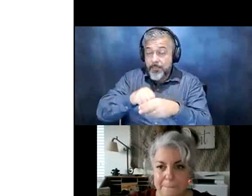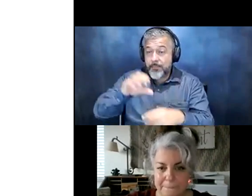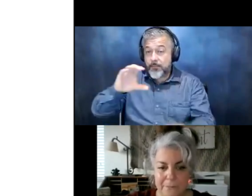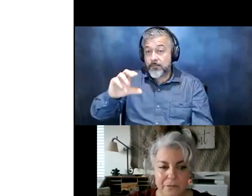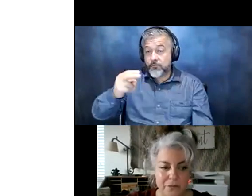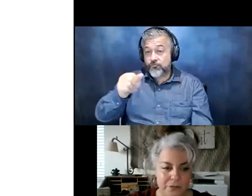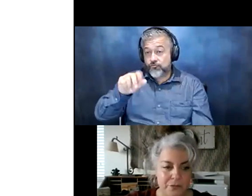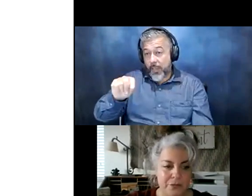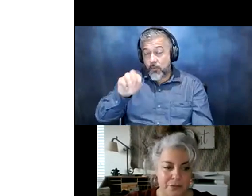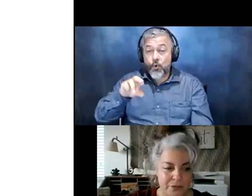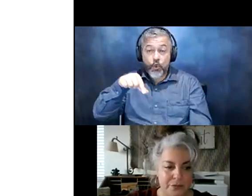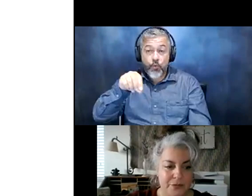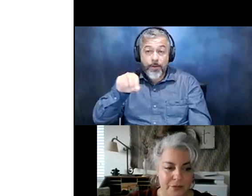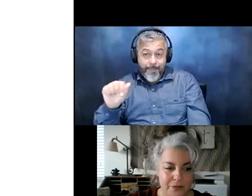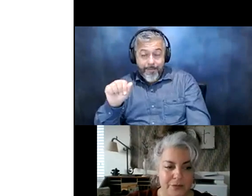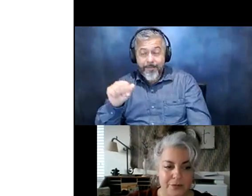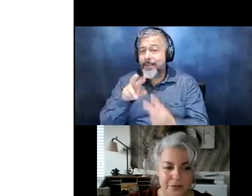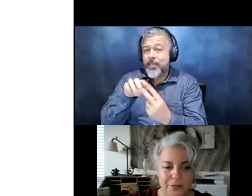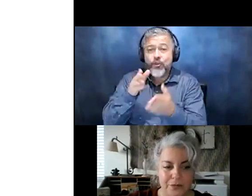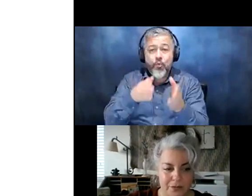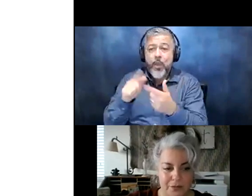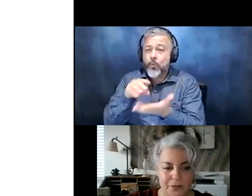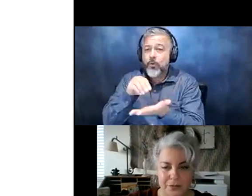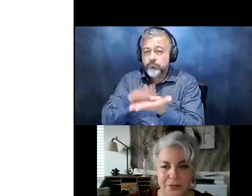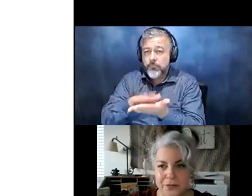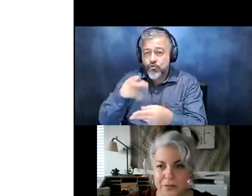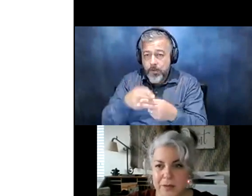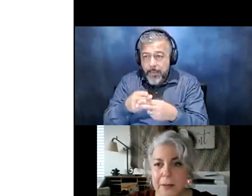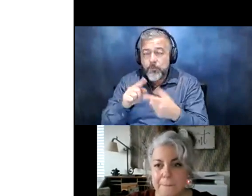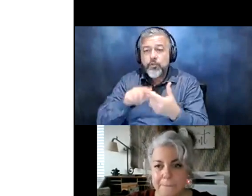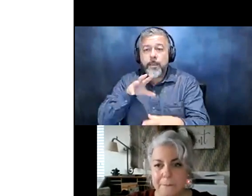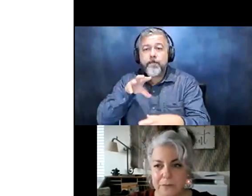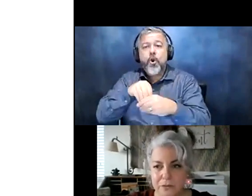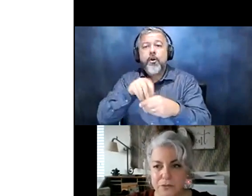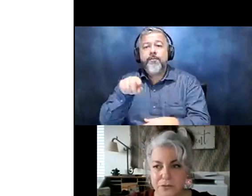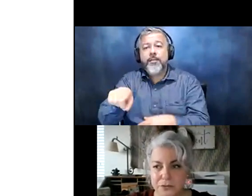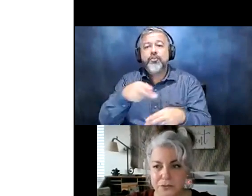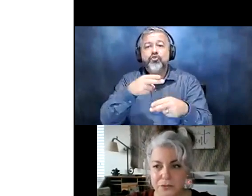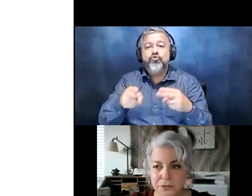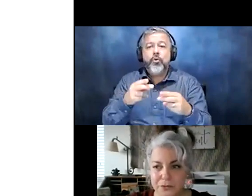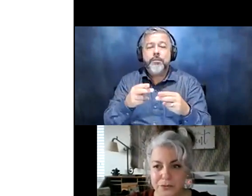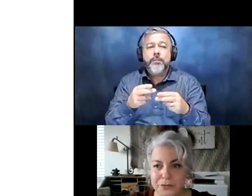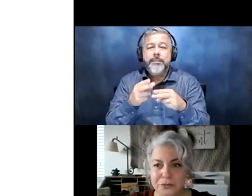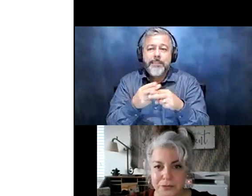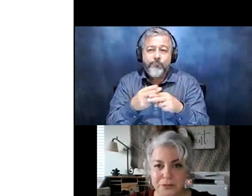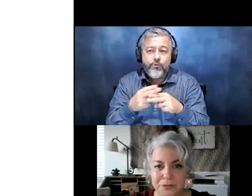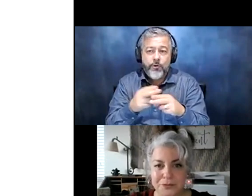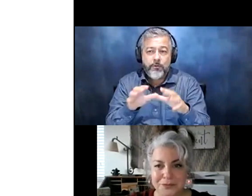or the Q&A, we'll find it either way, to be part of this short-lived but very